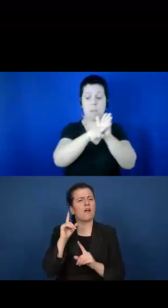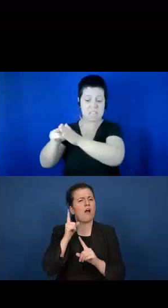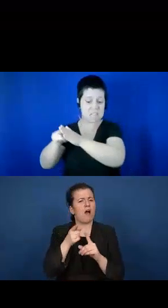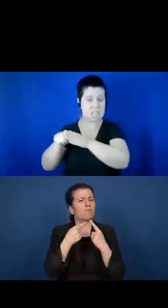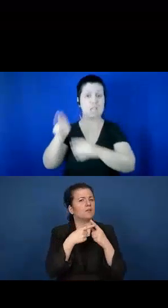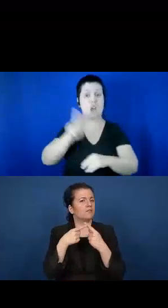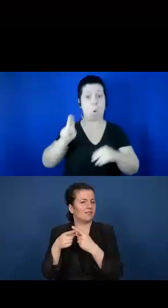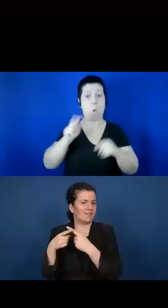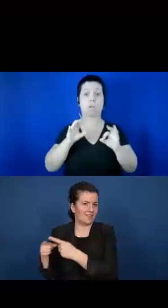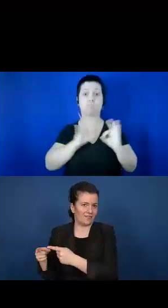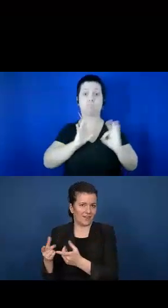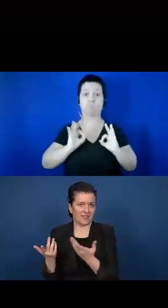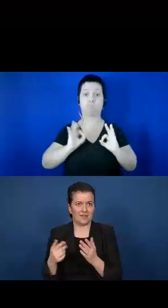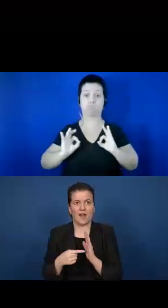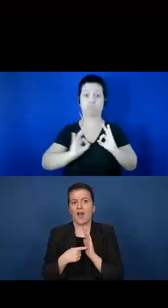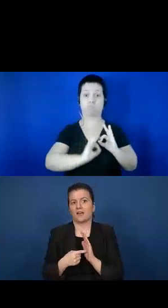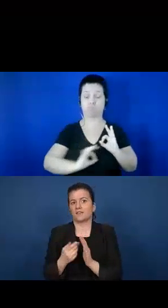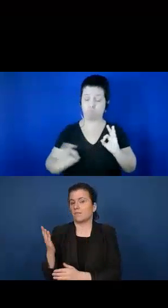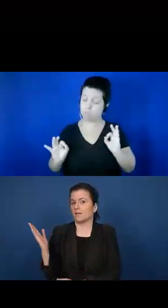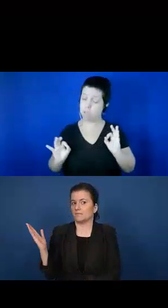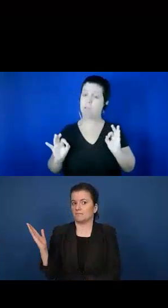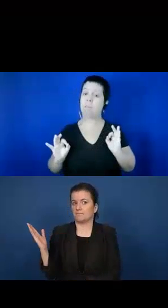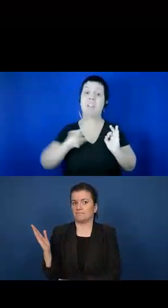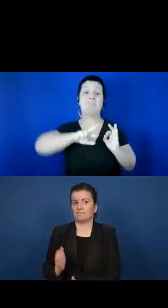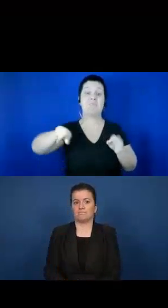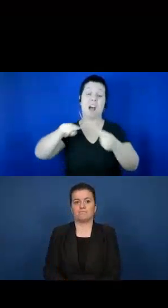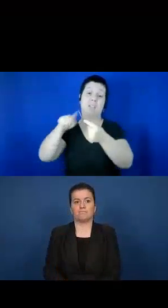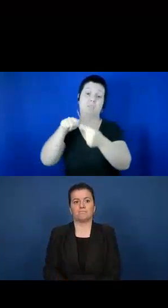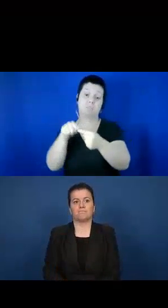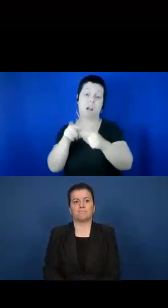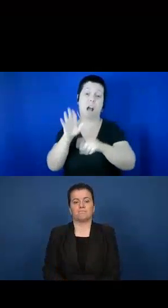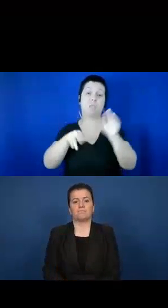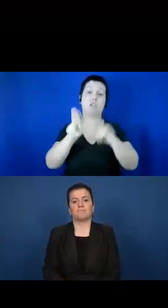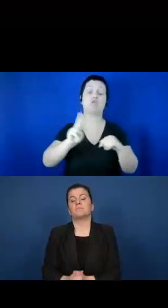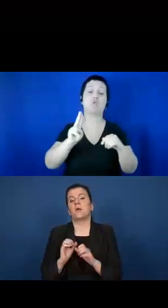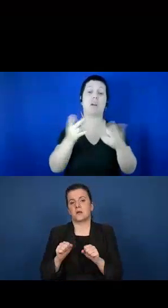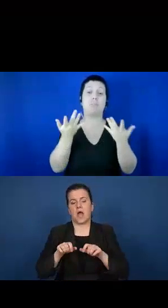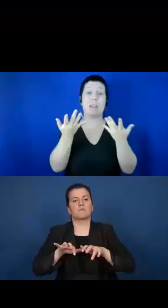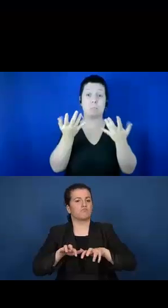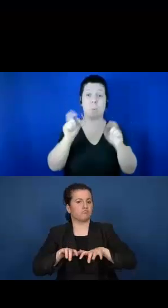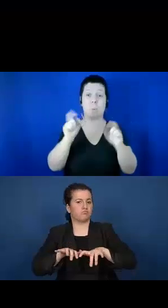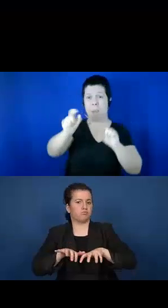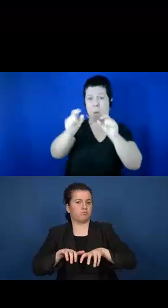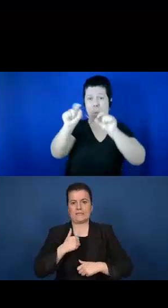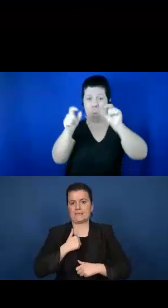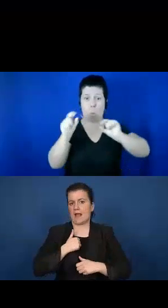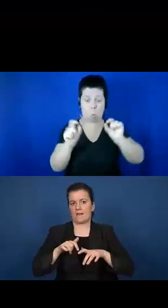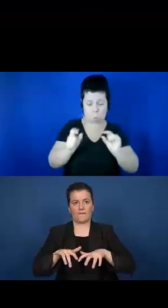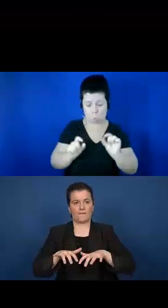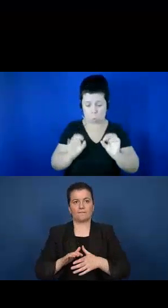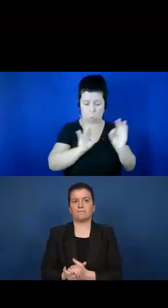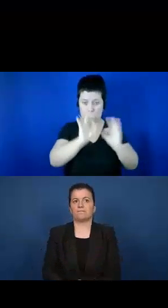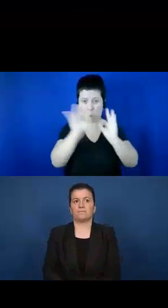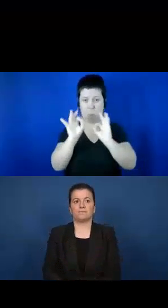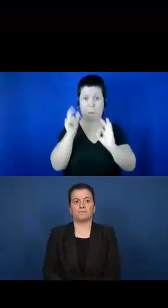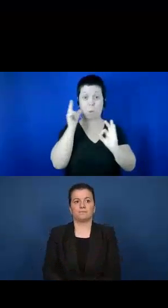each one of them either uses a manual system to code and instruct